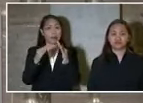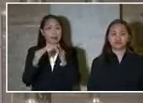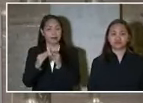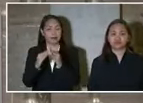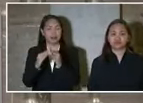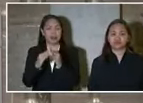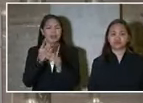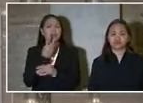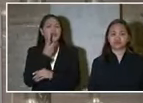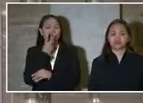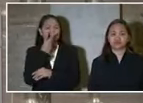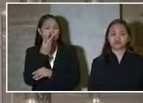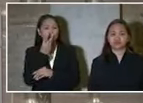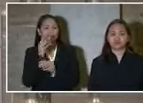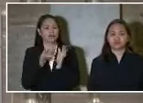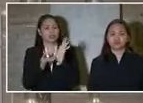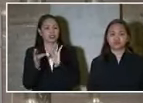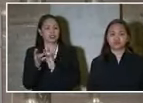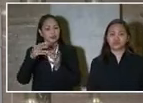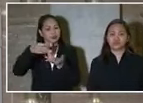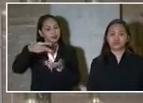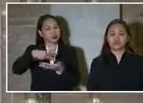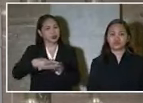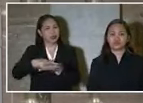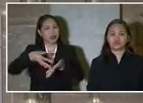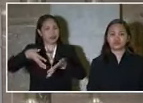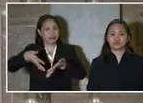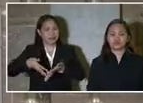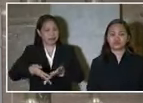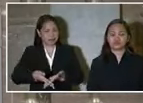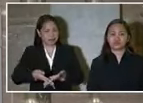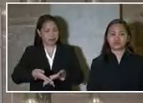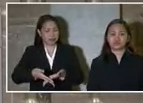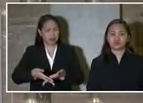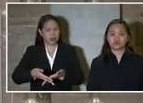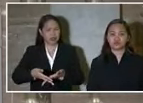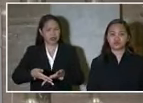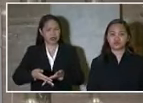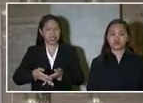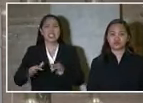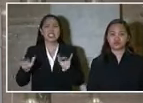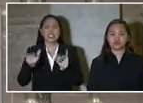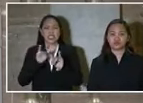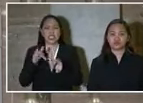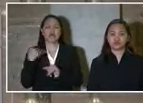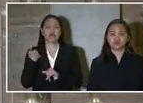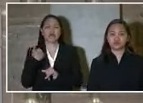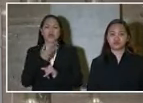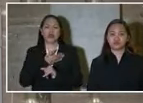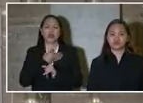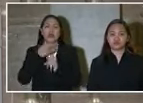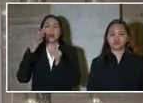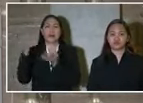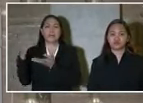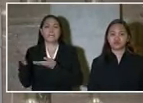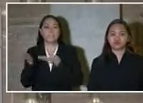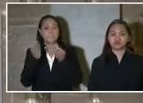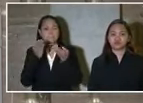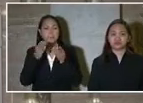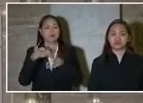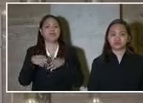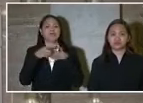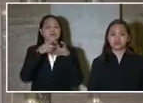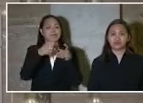Jesus lying in the manger, let us also bring forth our gifts to our